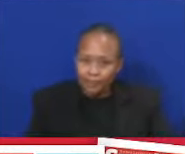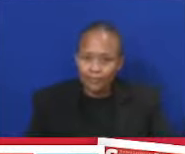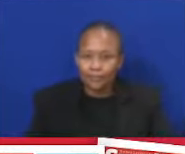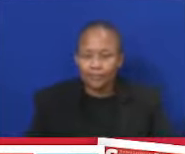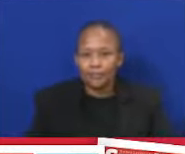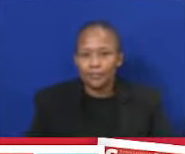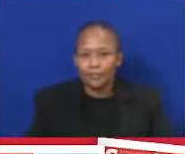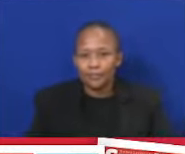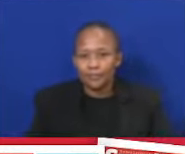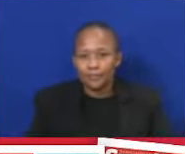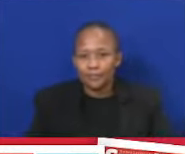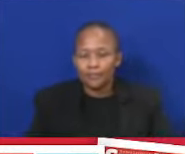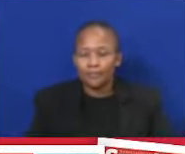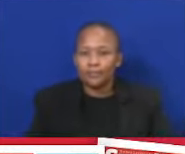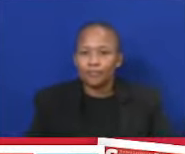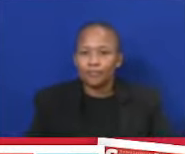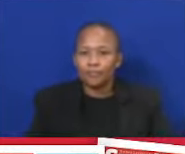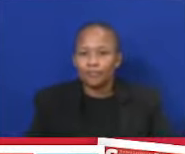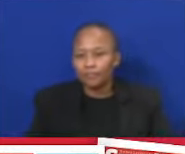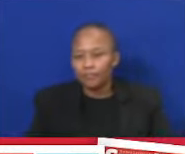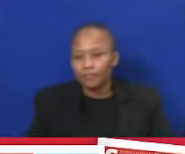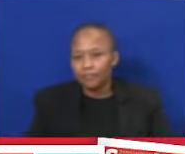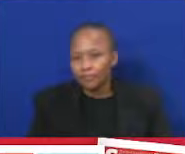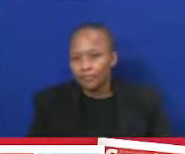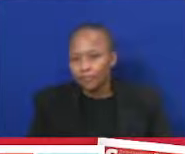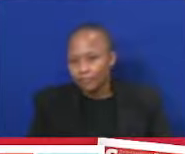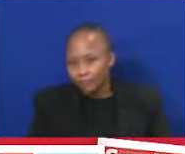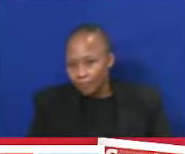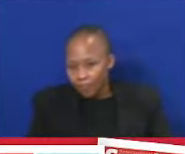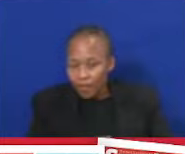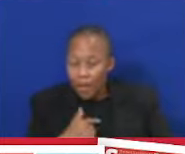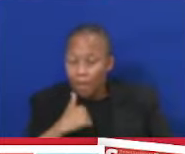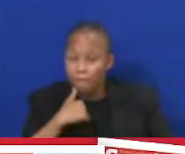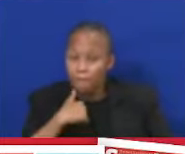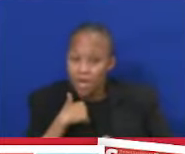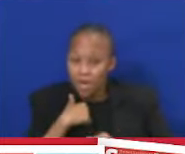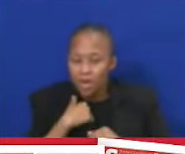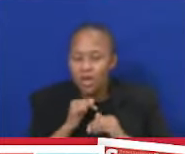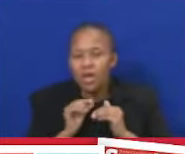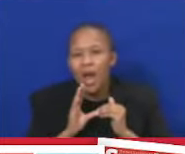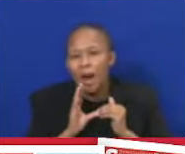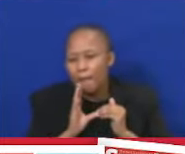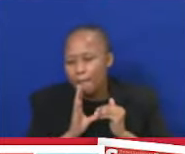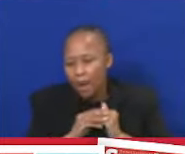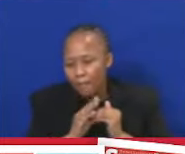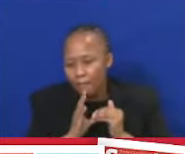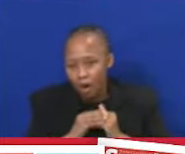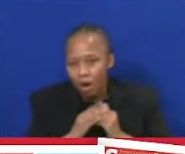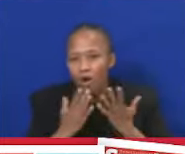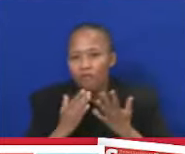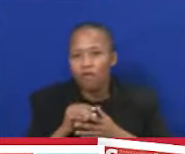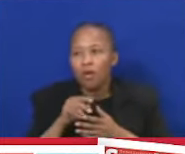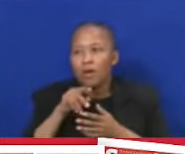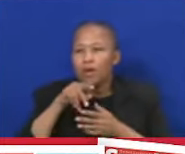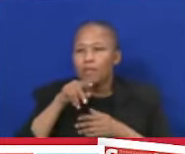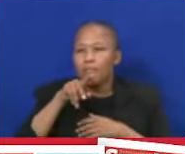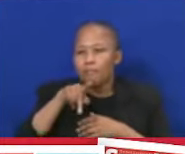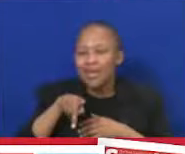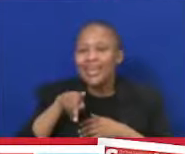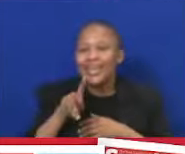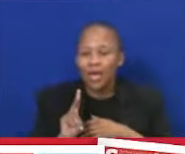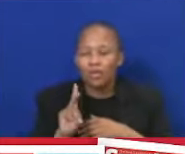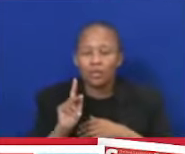I am a member of the political Killing Stars team, PKTT, and